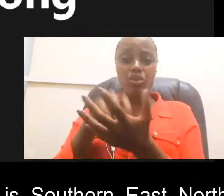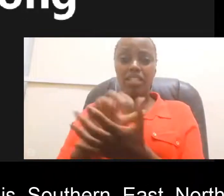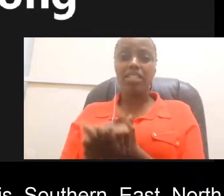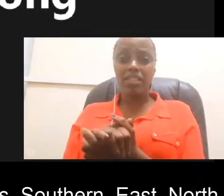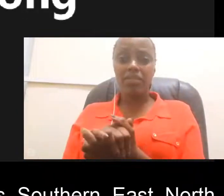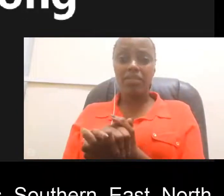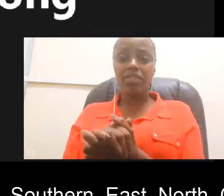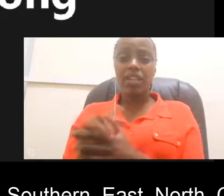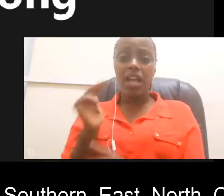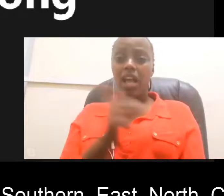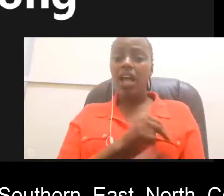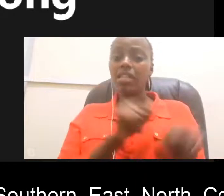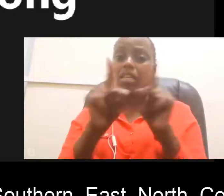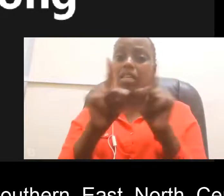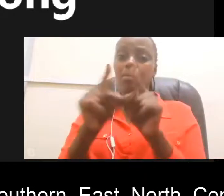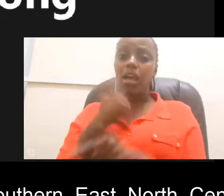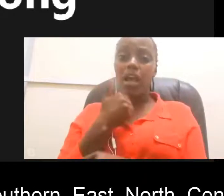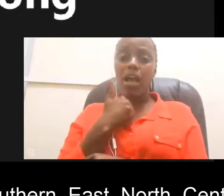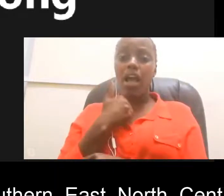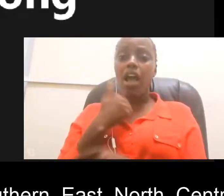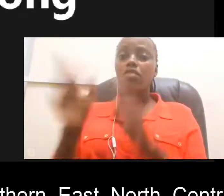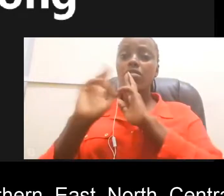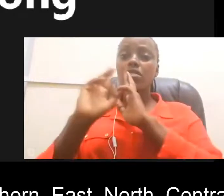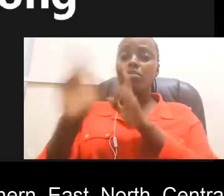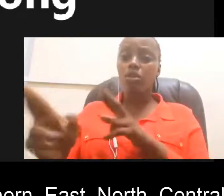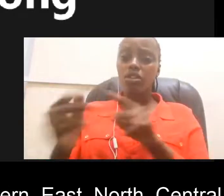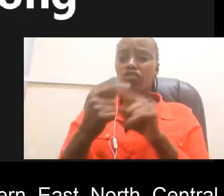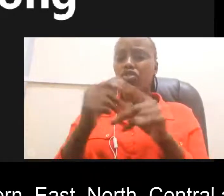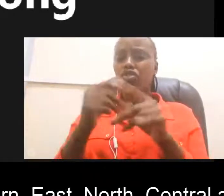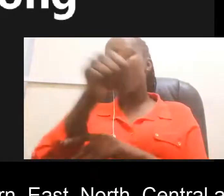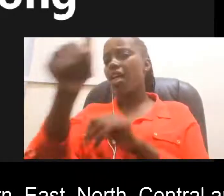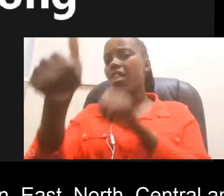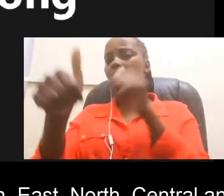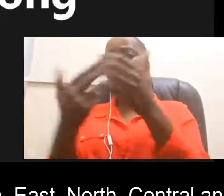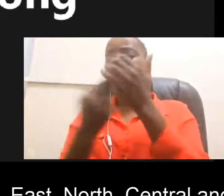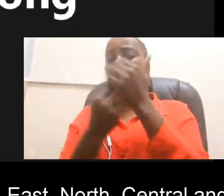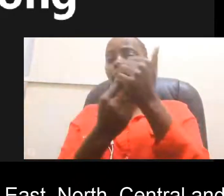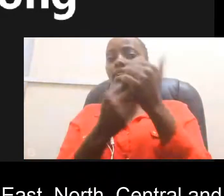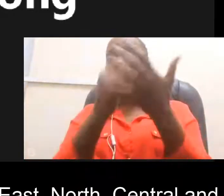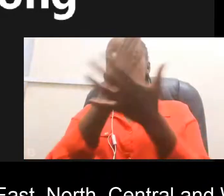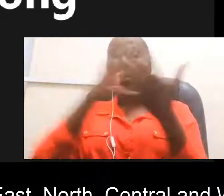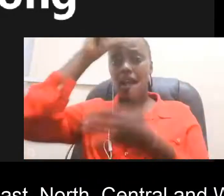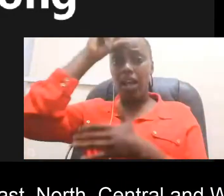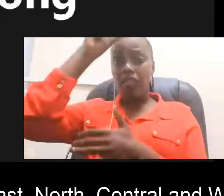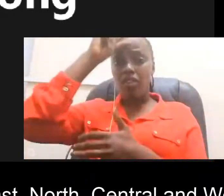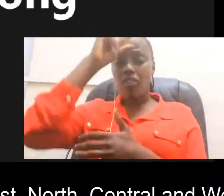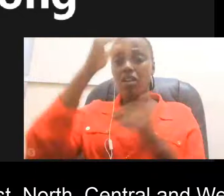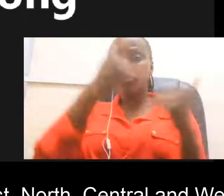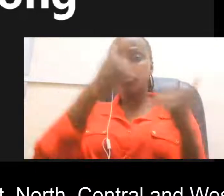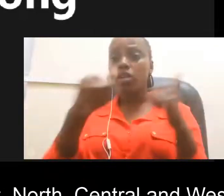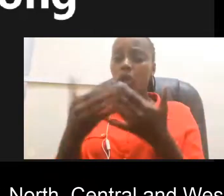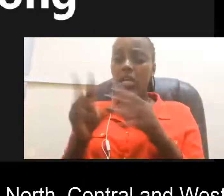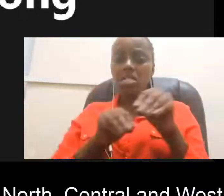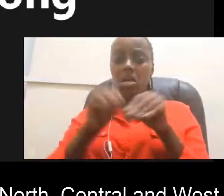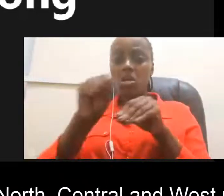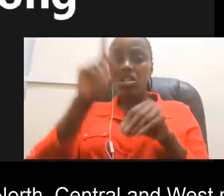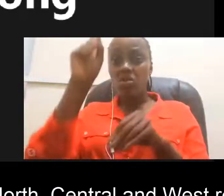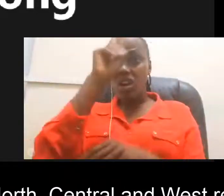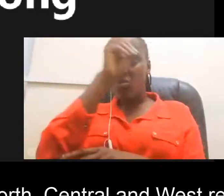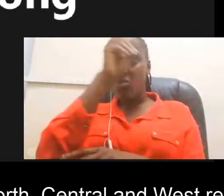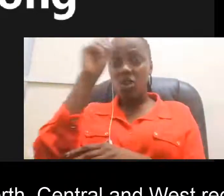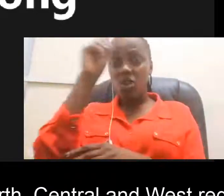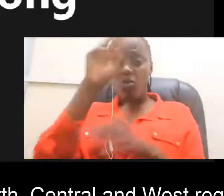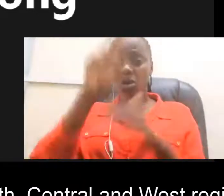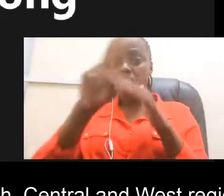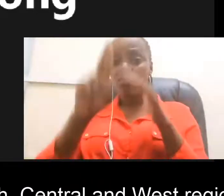also had, I think, reports from partners that some governments are actually cooking results of COVID